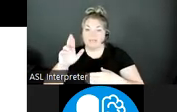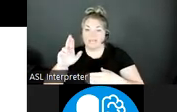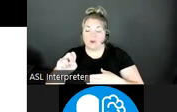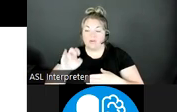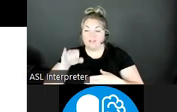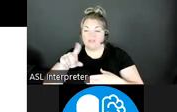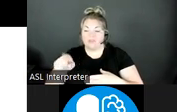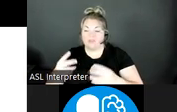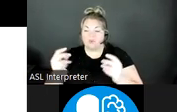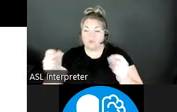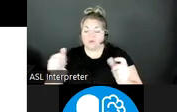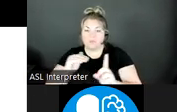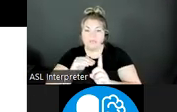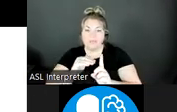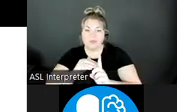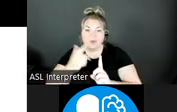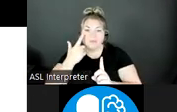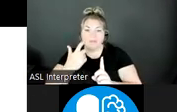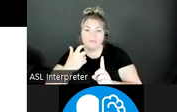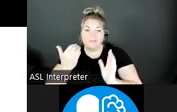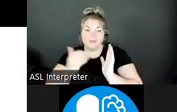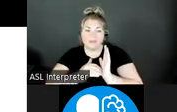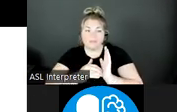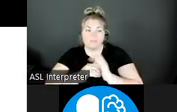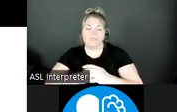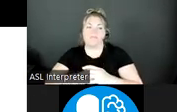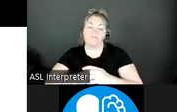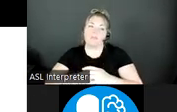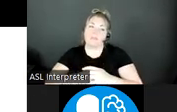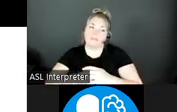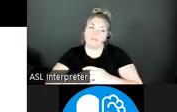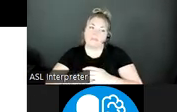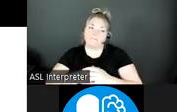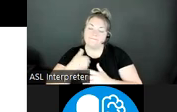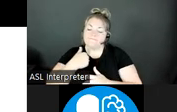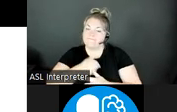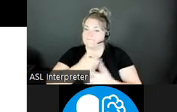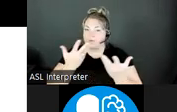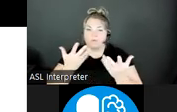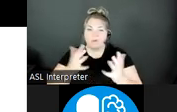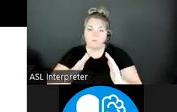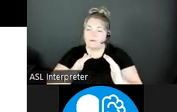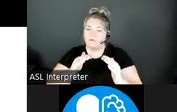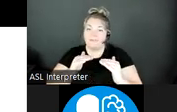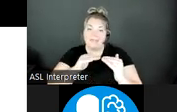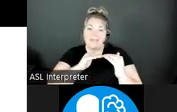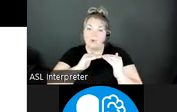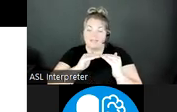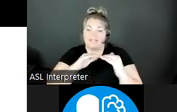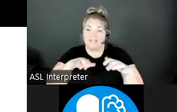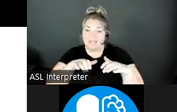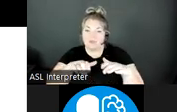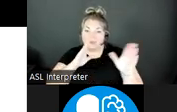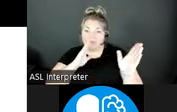just a quick reminder because, again, we don't want an equity action plan to be out of